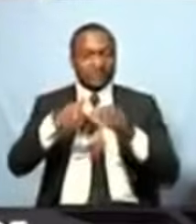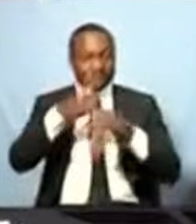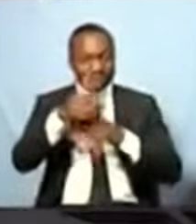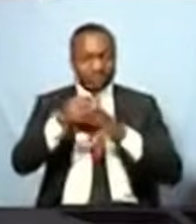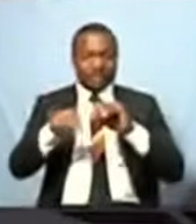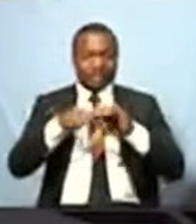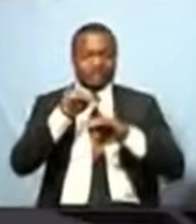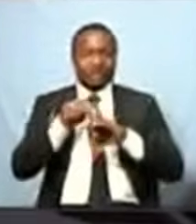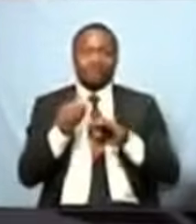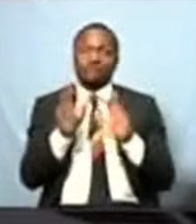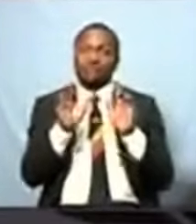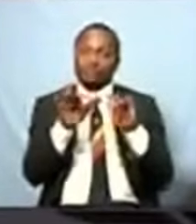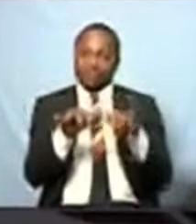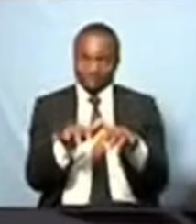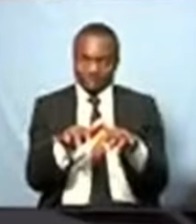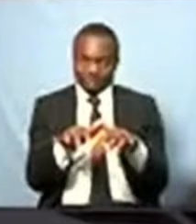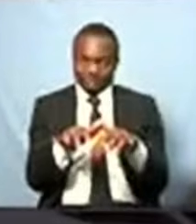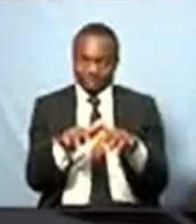National Assembly.